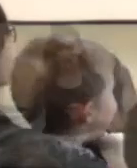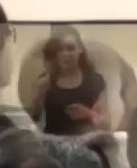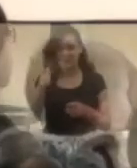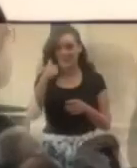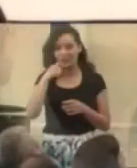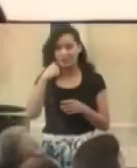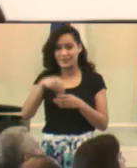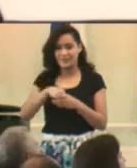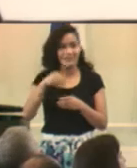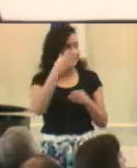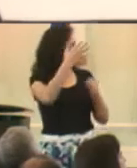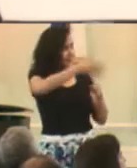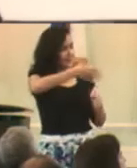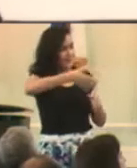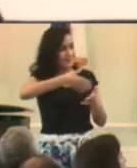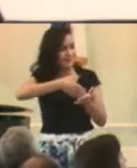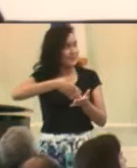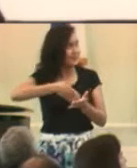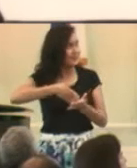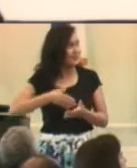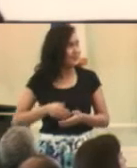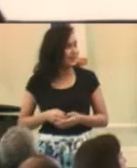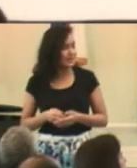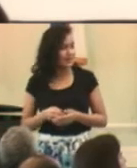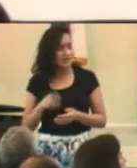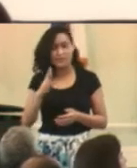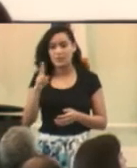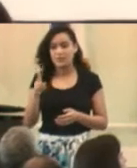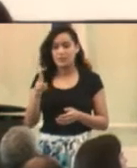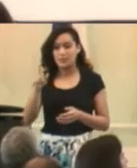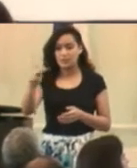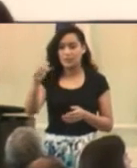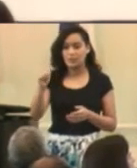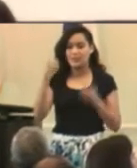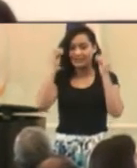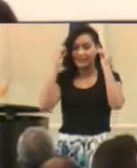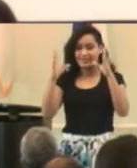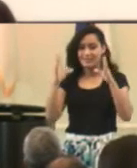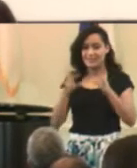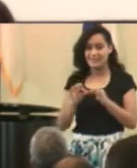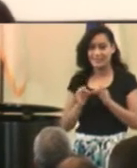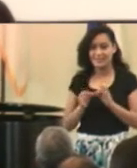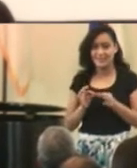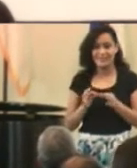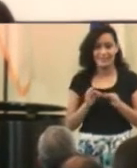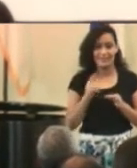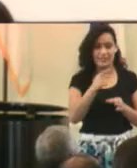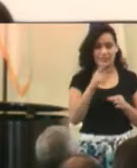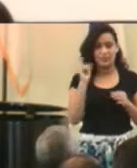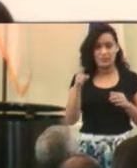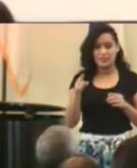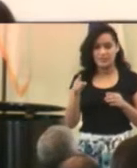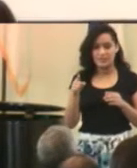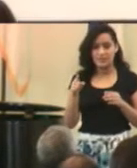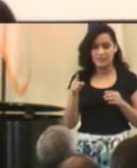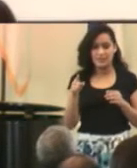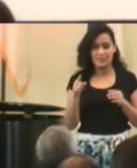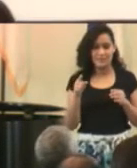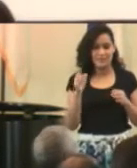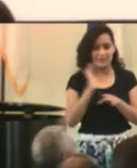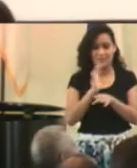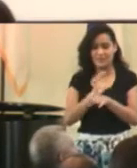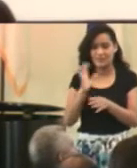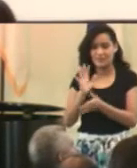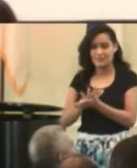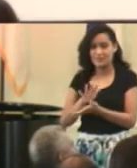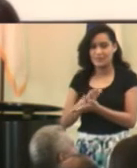our translator. Rupa is a teacher, and she went to an Adventist school where I went